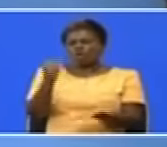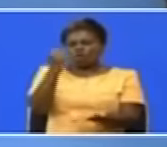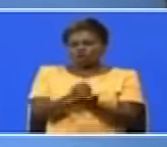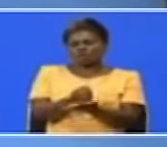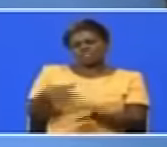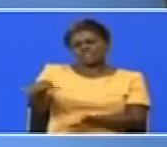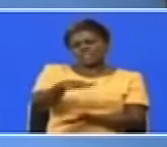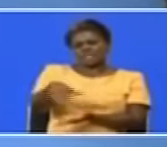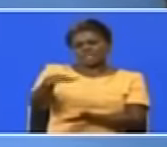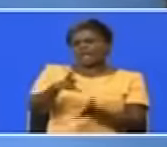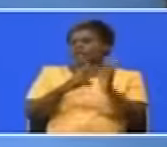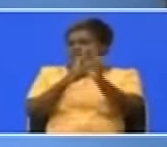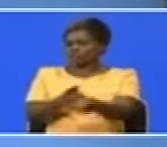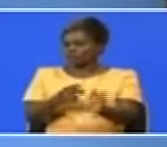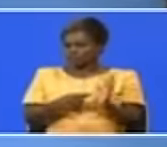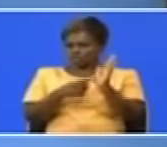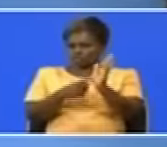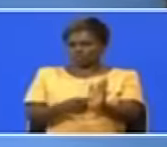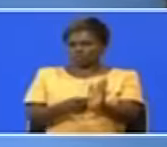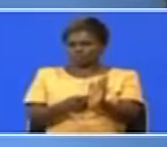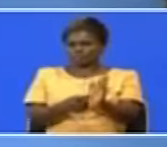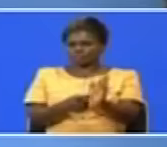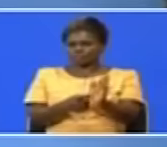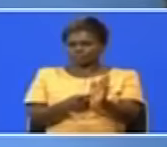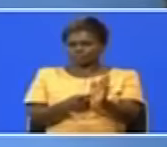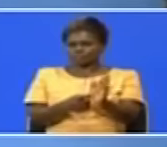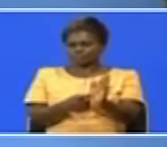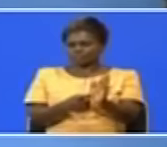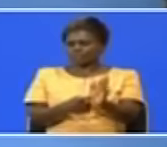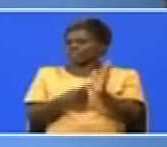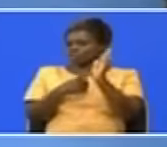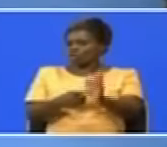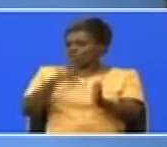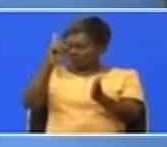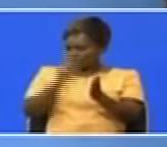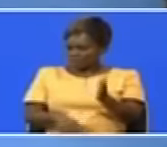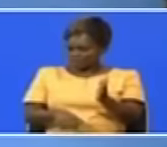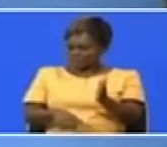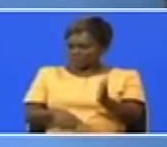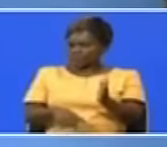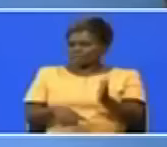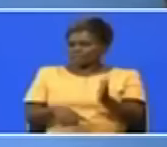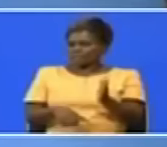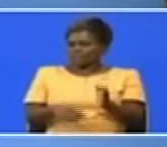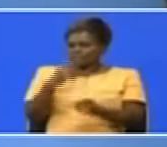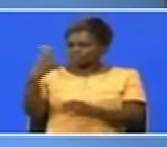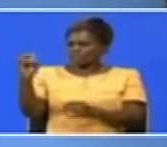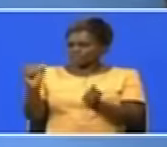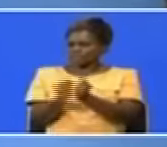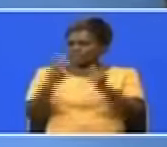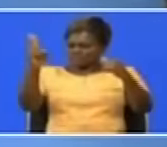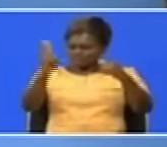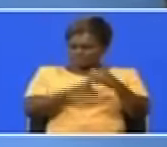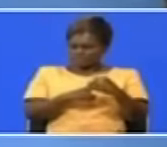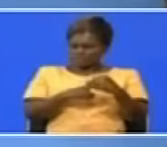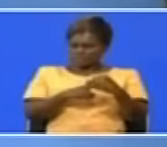to a newly released real estate report by Cytonn Investments. The report released earlier today also projects that by the year